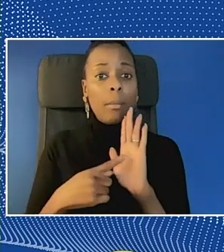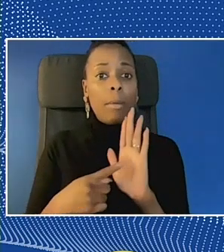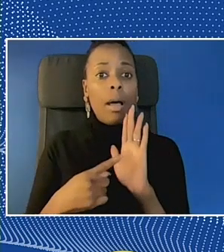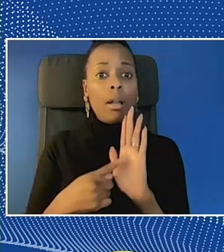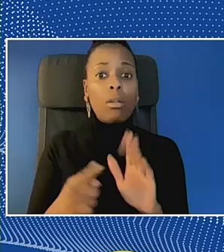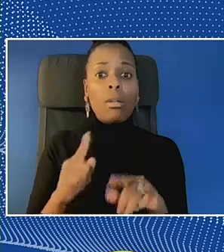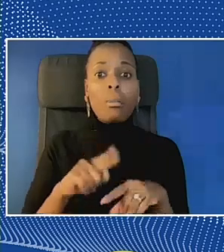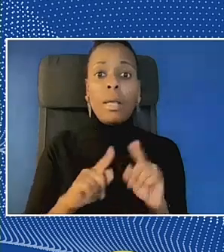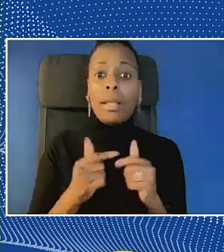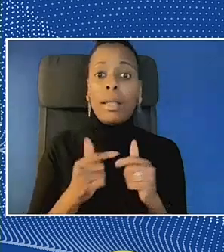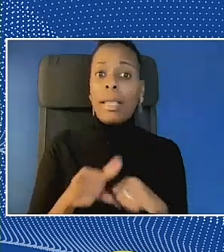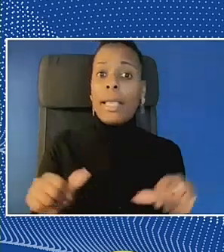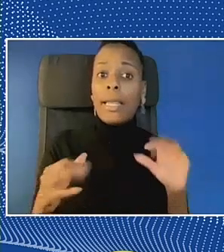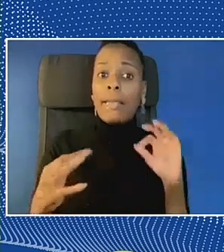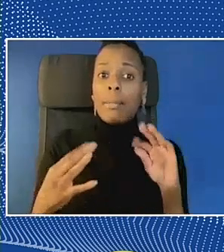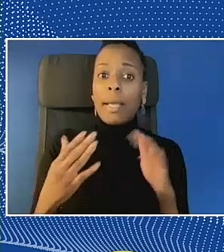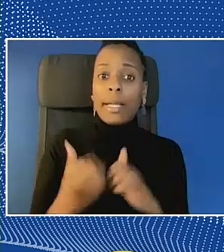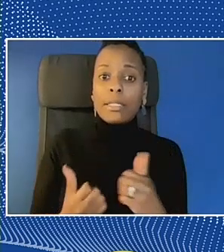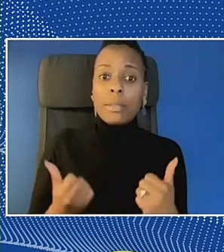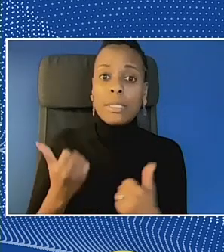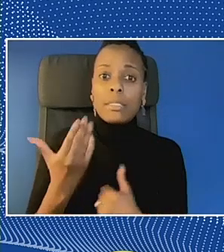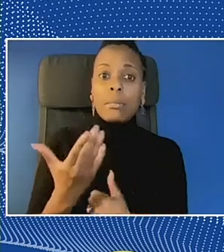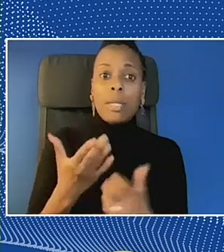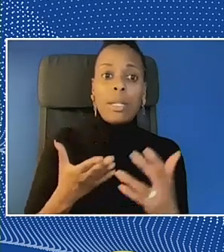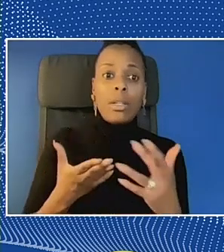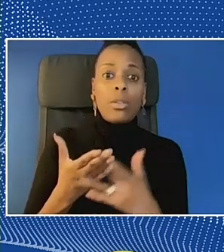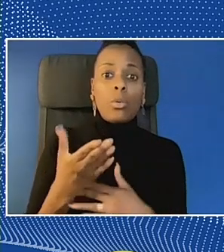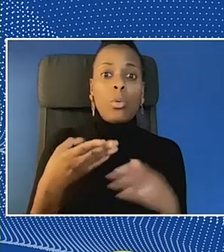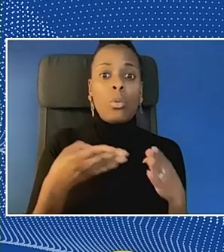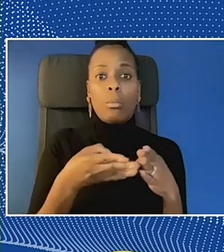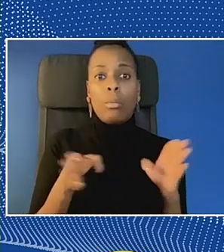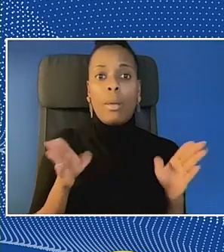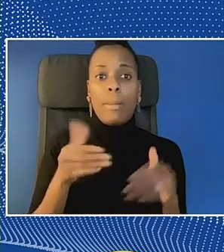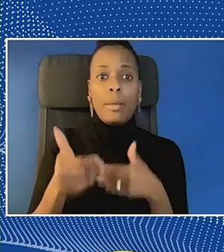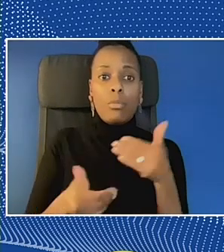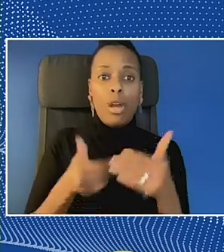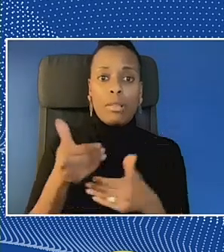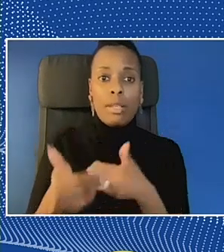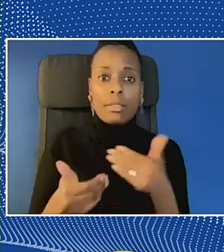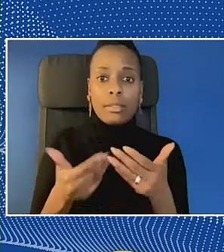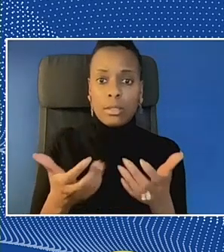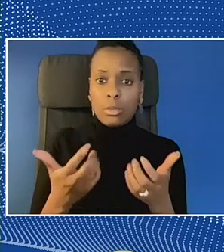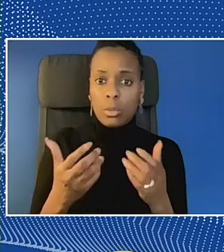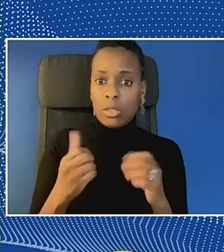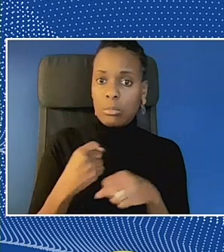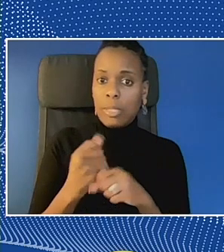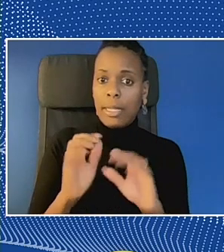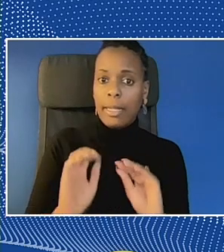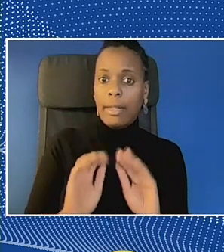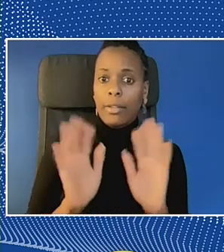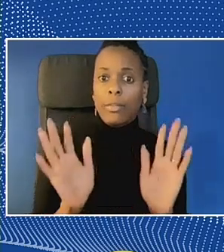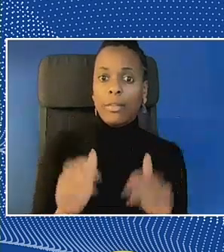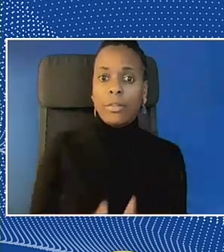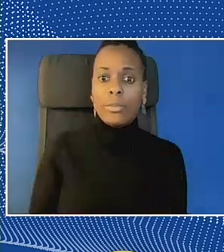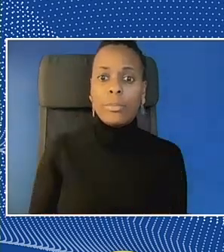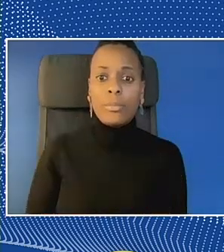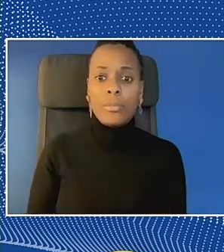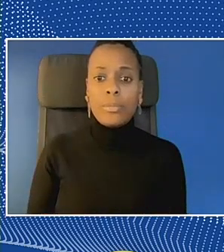feedback needs to be submitted through our public processes. Just wanted to make that clarification.